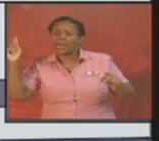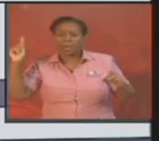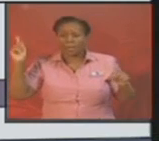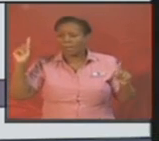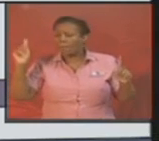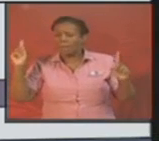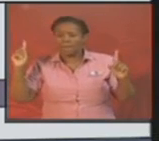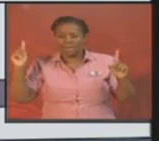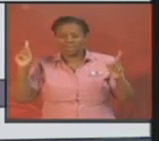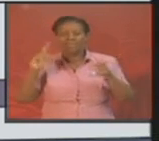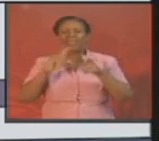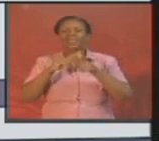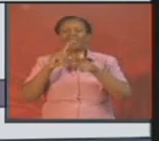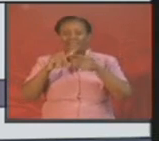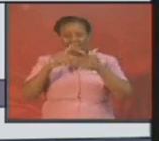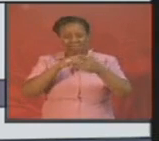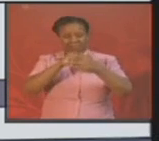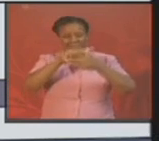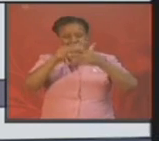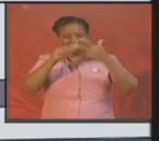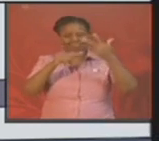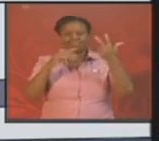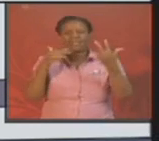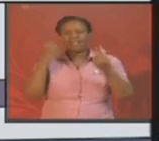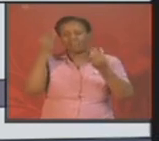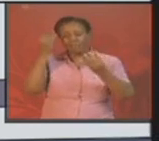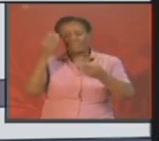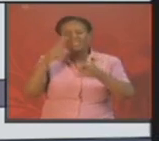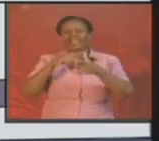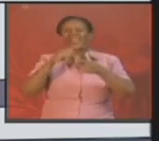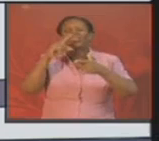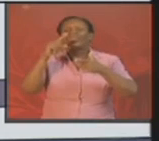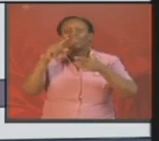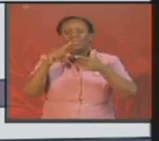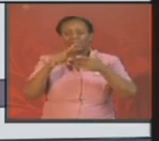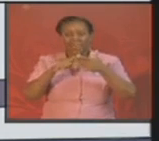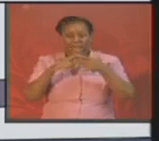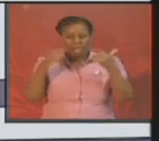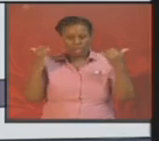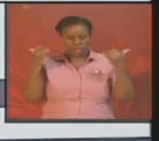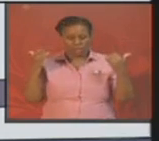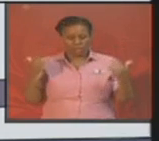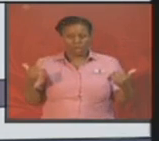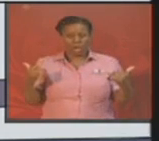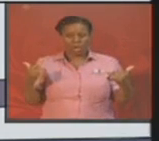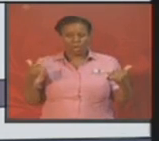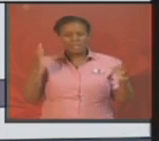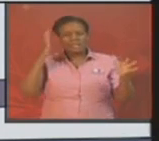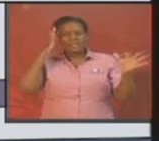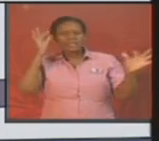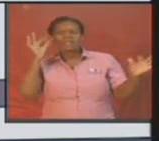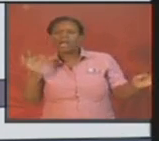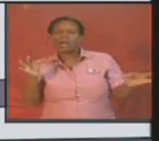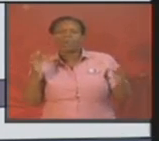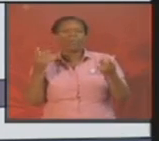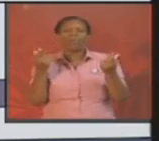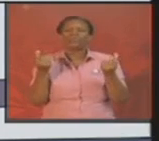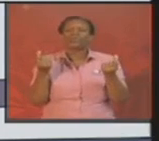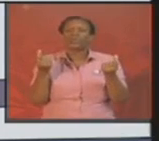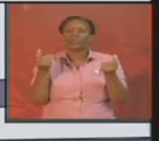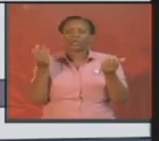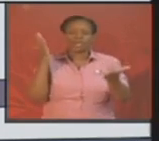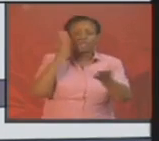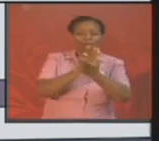data and that analysis of the data, we can now take action in terms of either a recall, if a recall has to be done, if